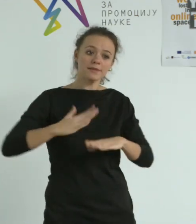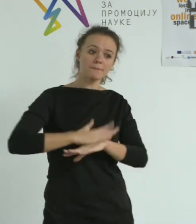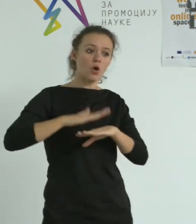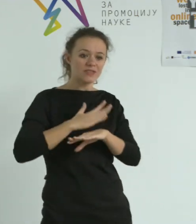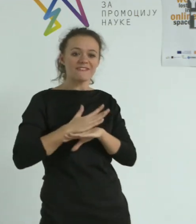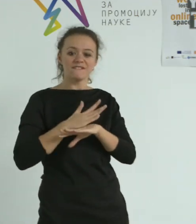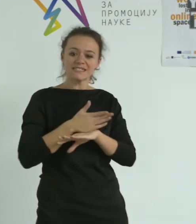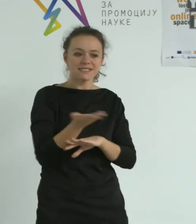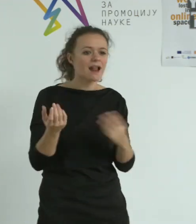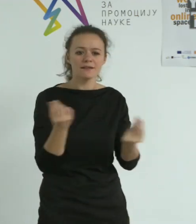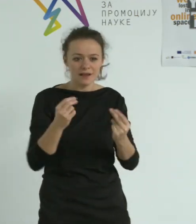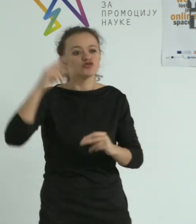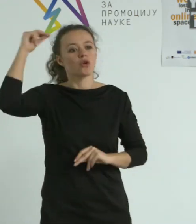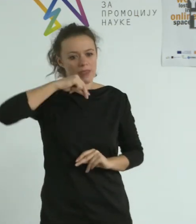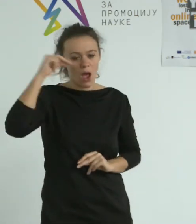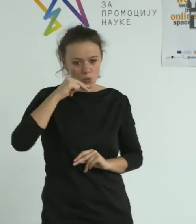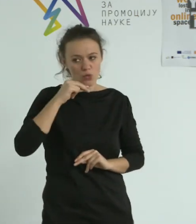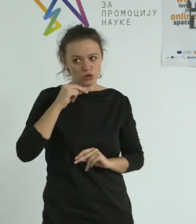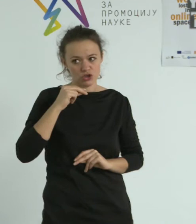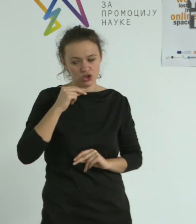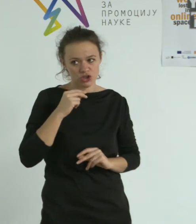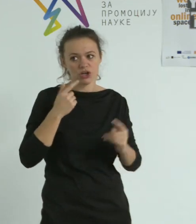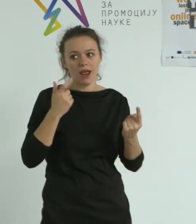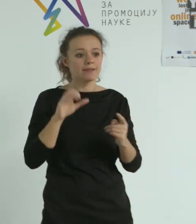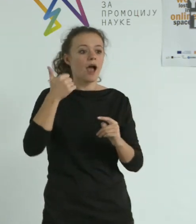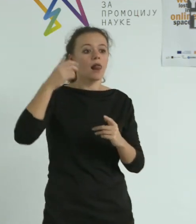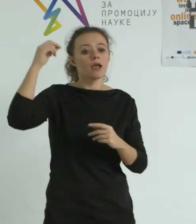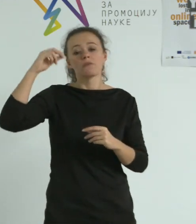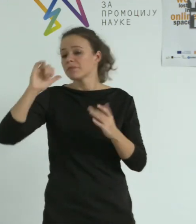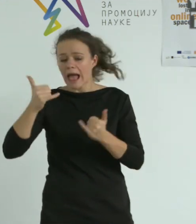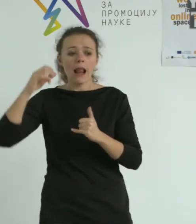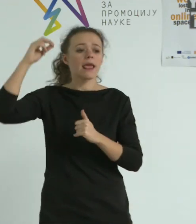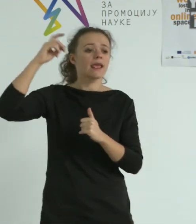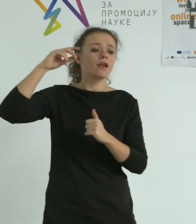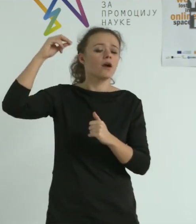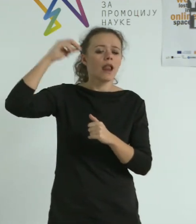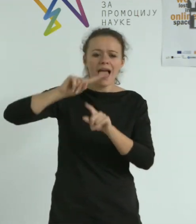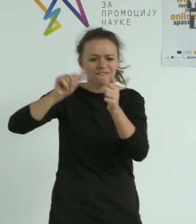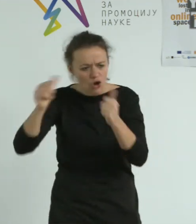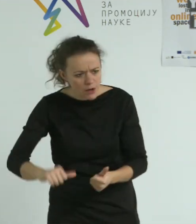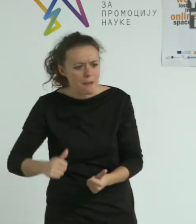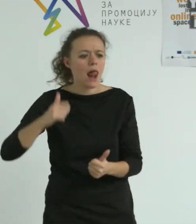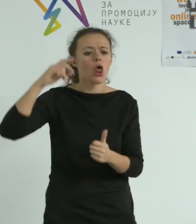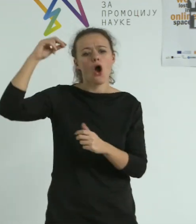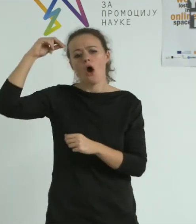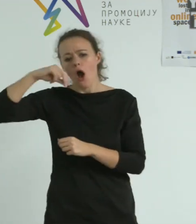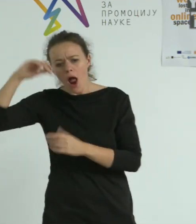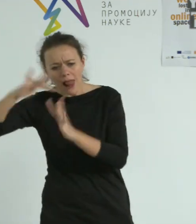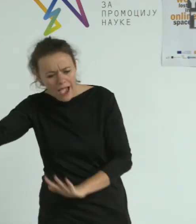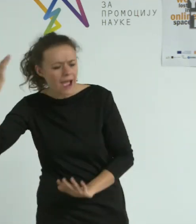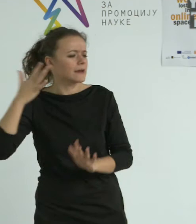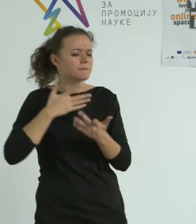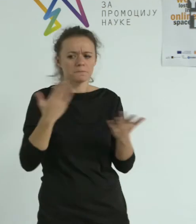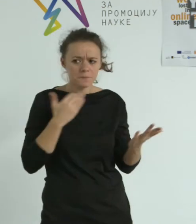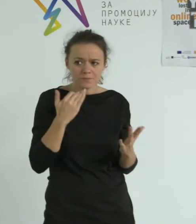to learn. The problem is not in the online space or in the non-formal education. The problem is with the, I